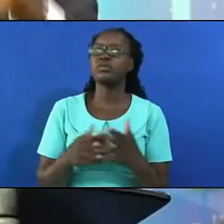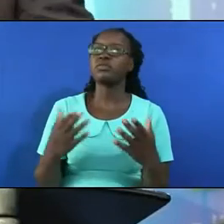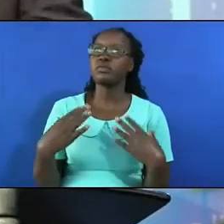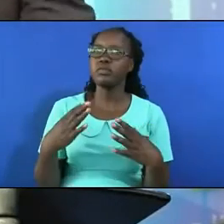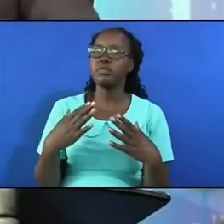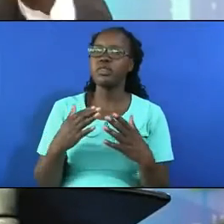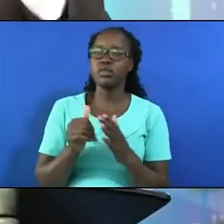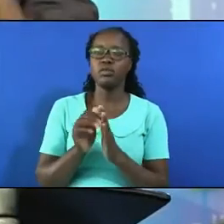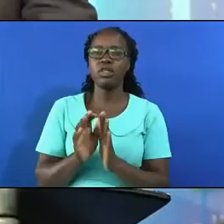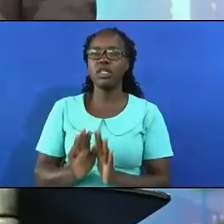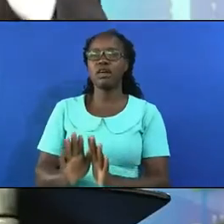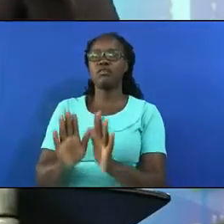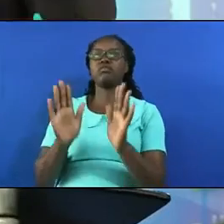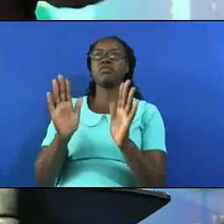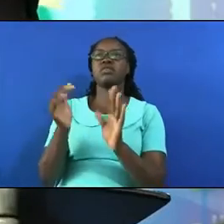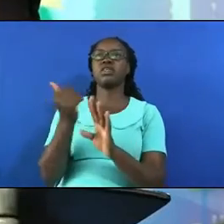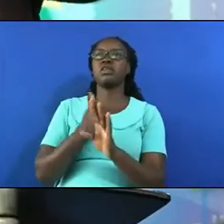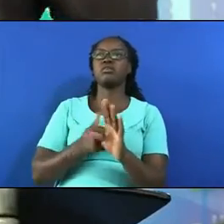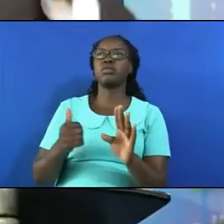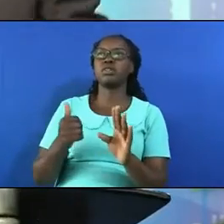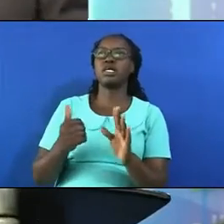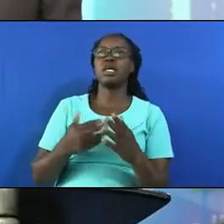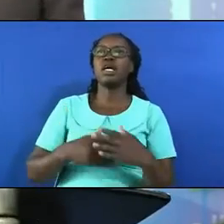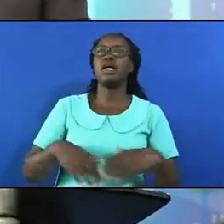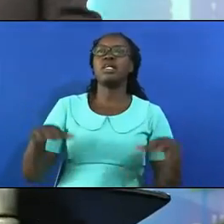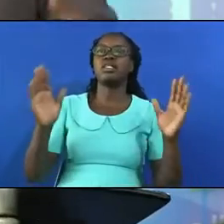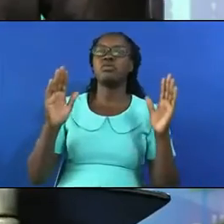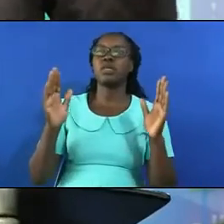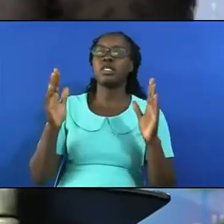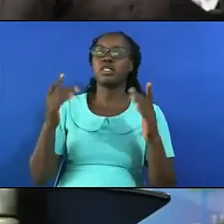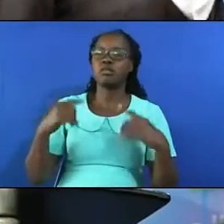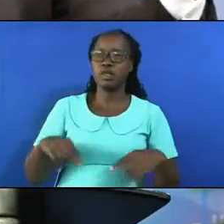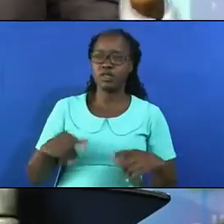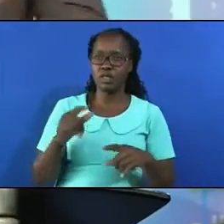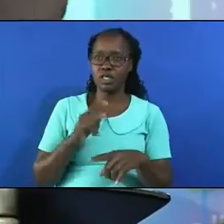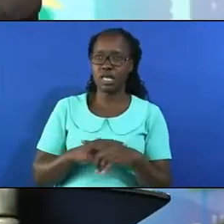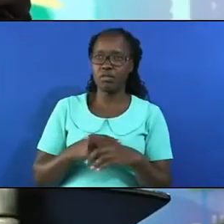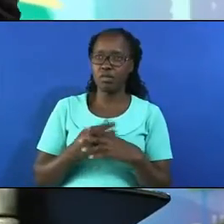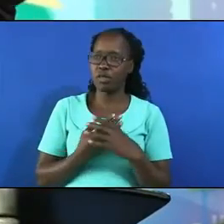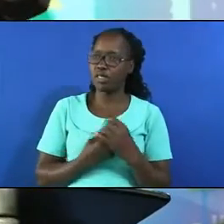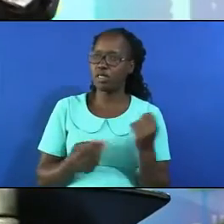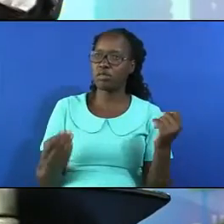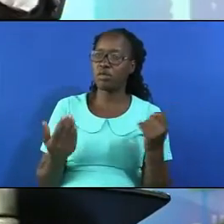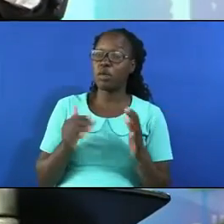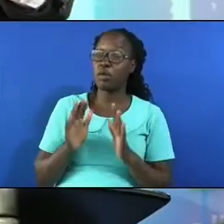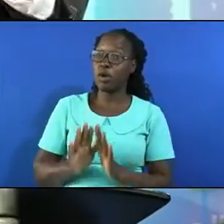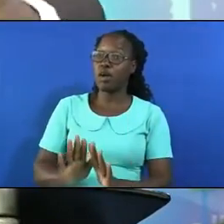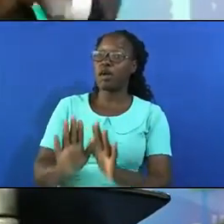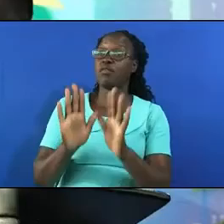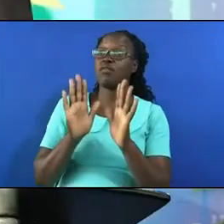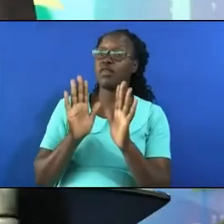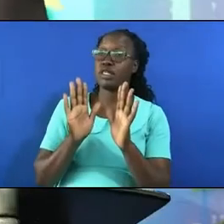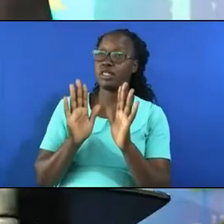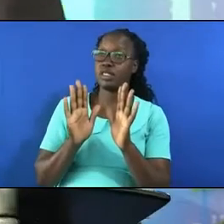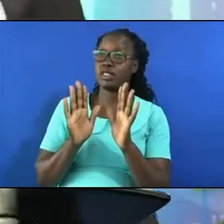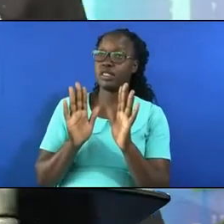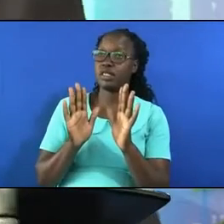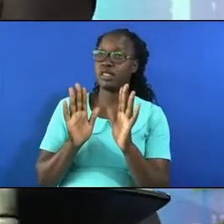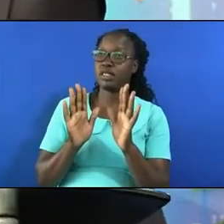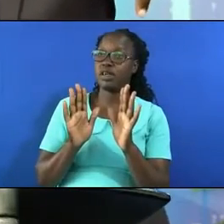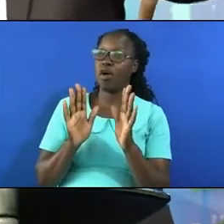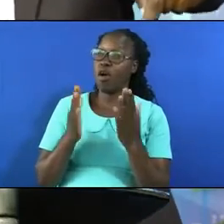People will avoid or abuse a desperate person. When you are desperate, people avoid you. Or